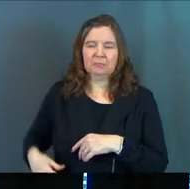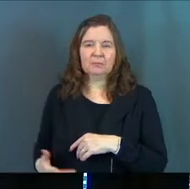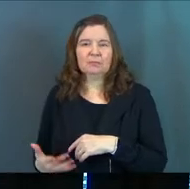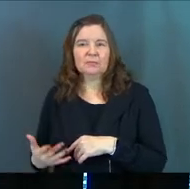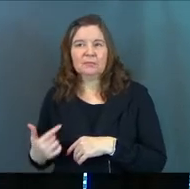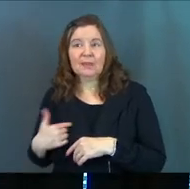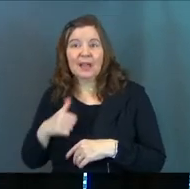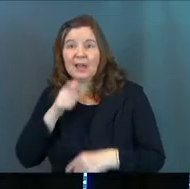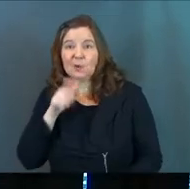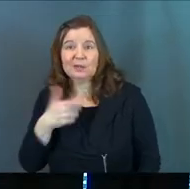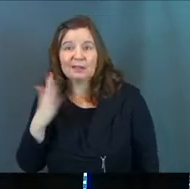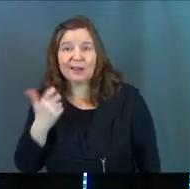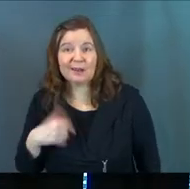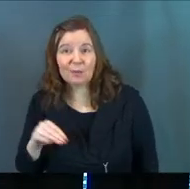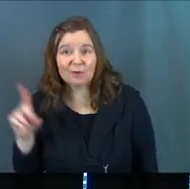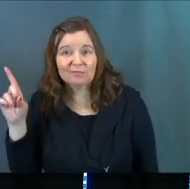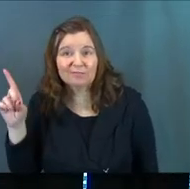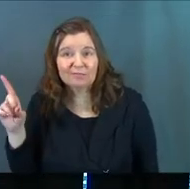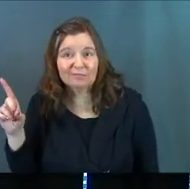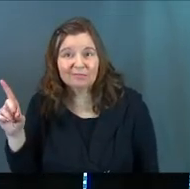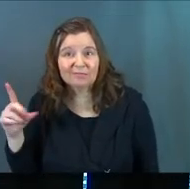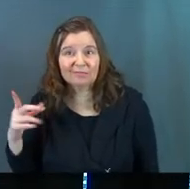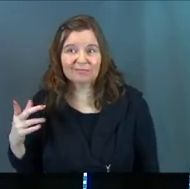He's saying, I don't need God anymore.